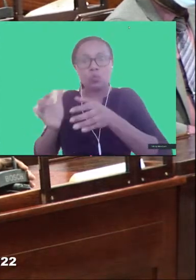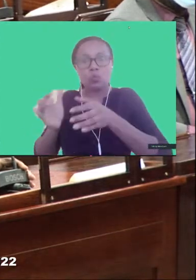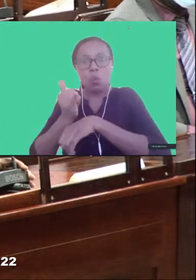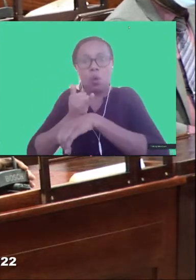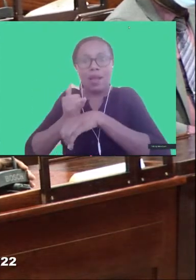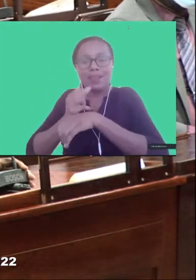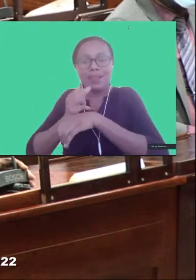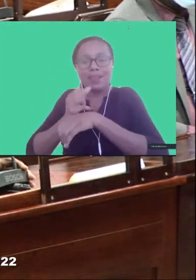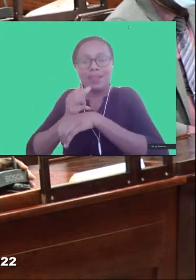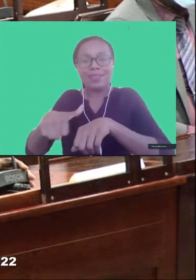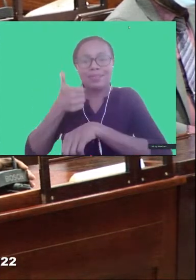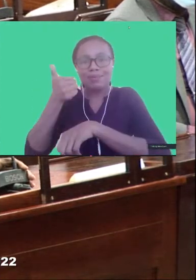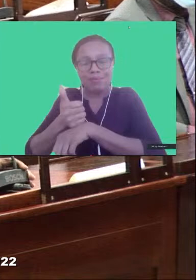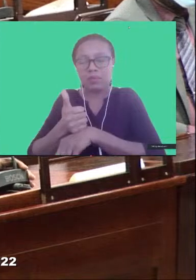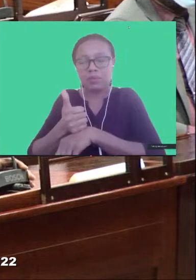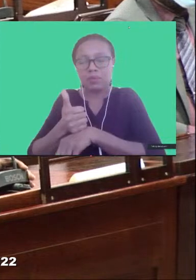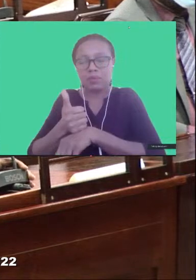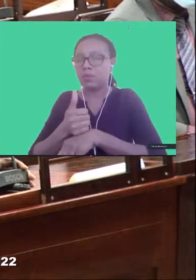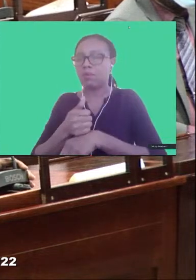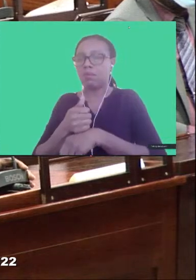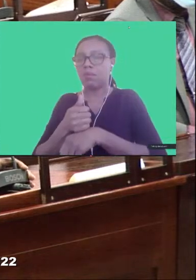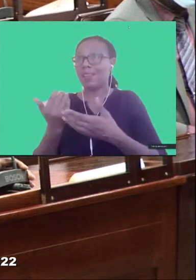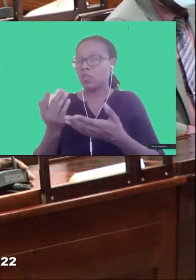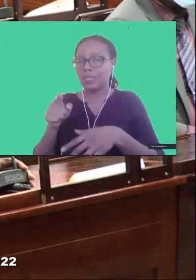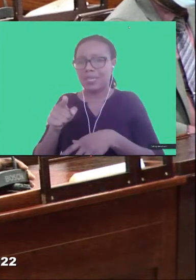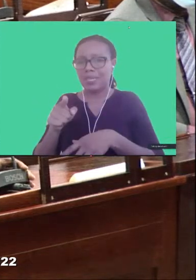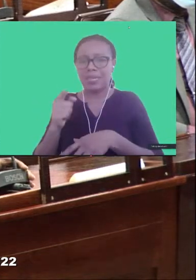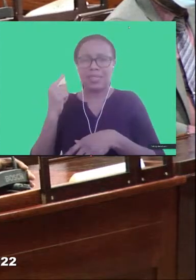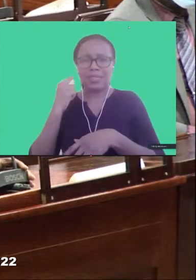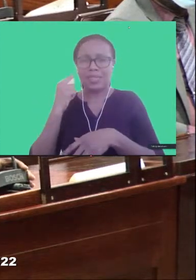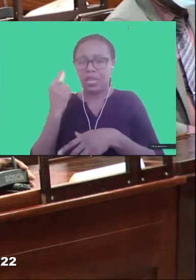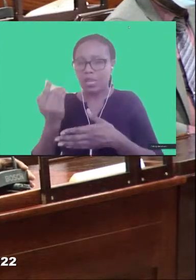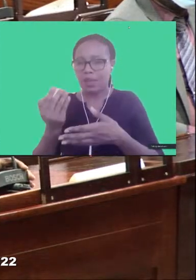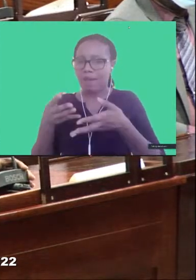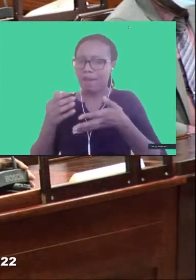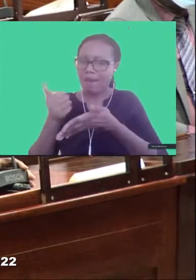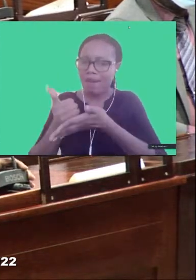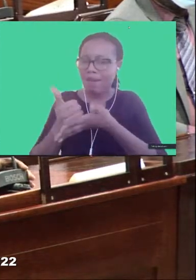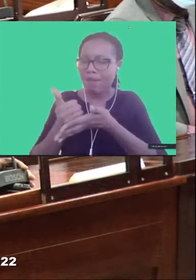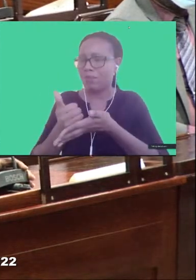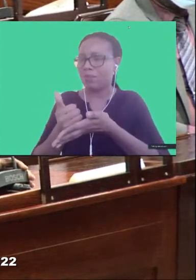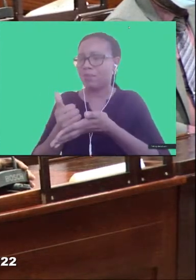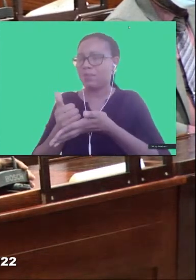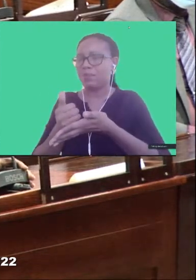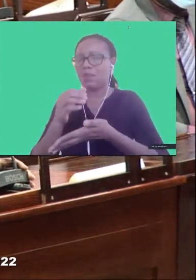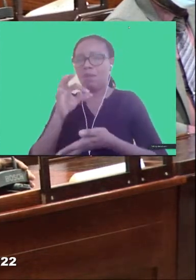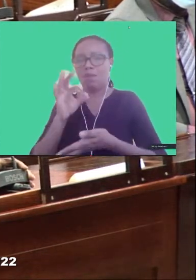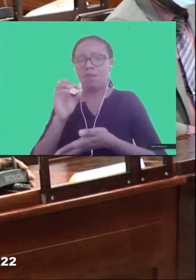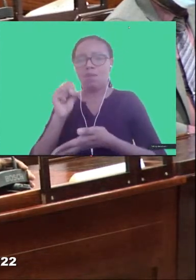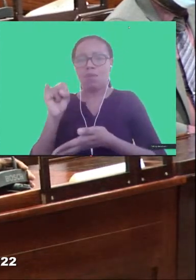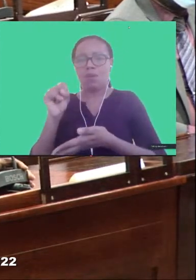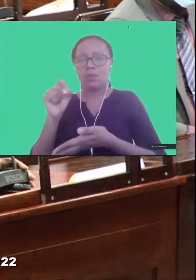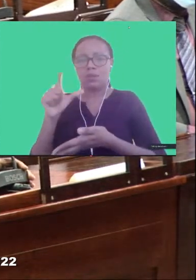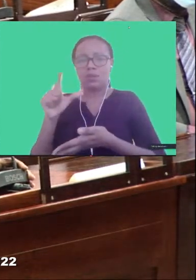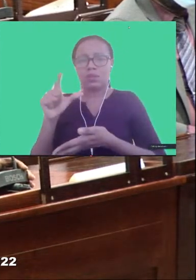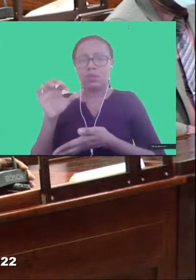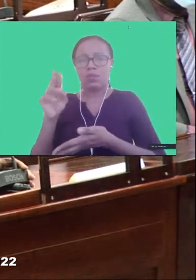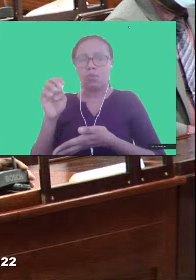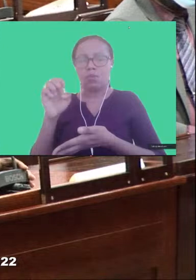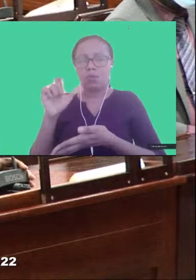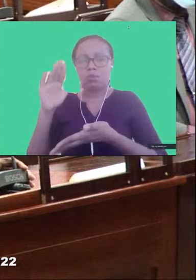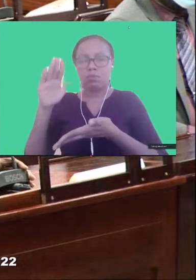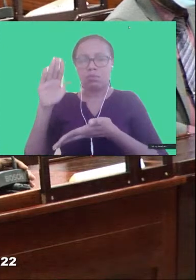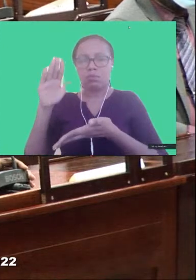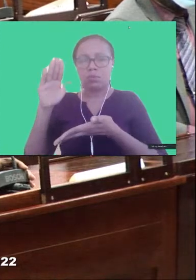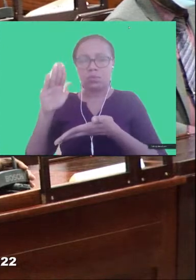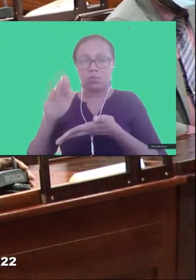obviously reduce our fossil fuel? Because we have told the international world and all in earshot that by 2030, Barbados will be